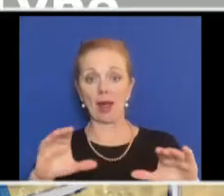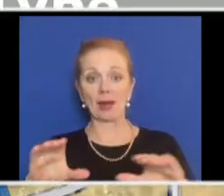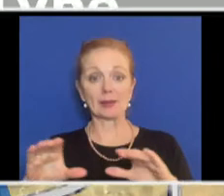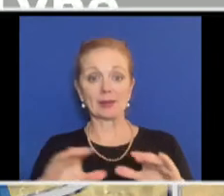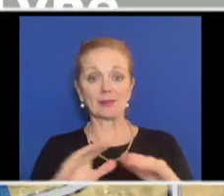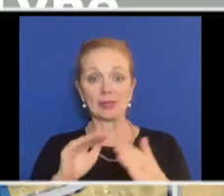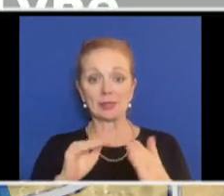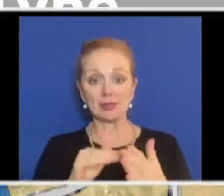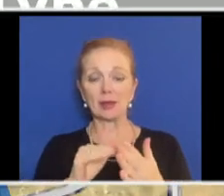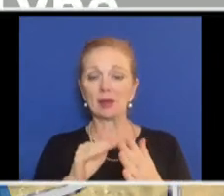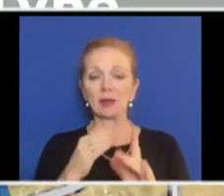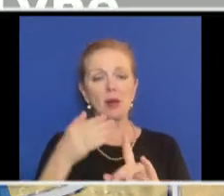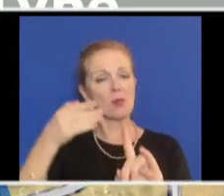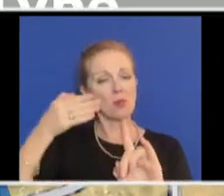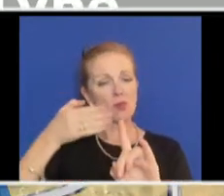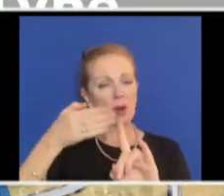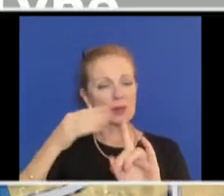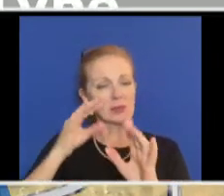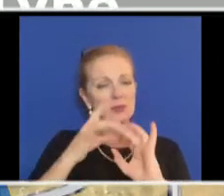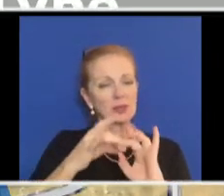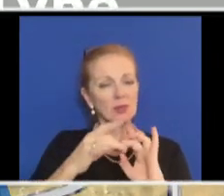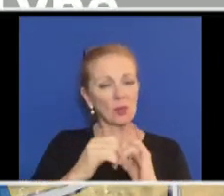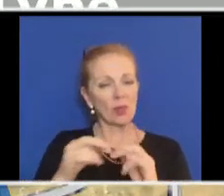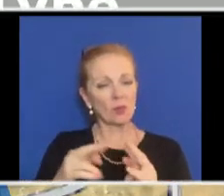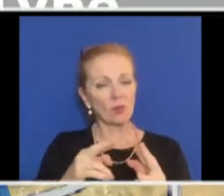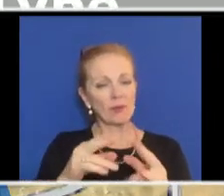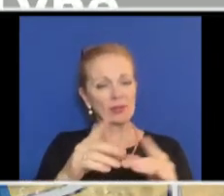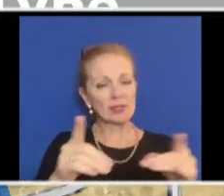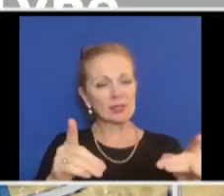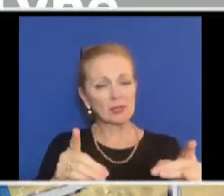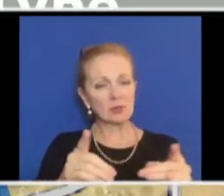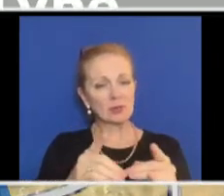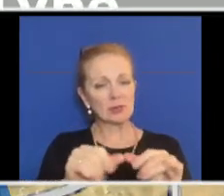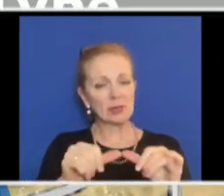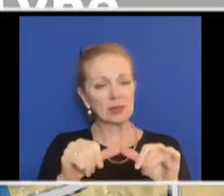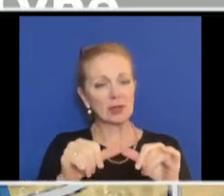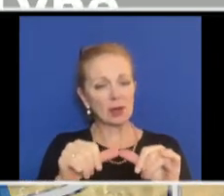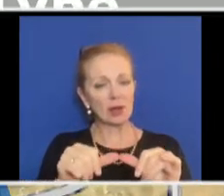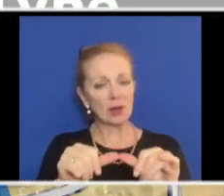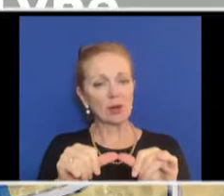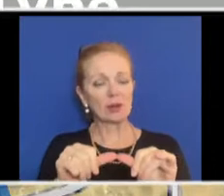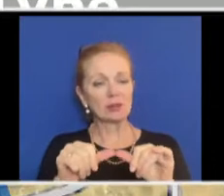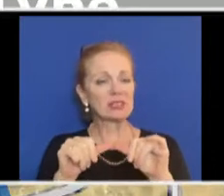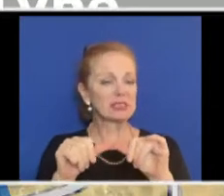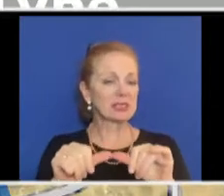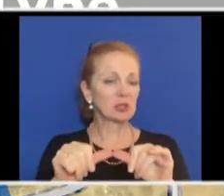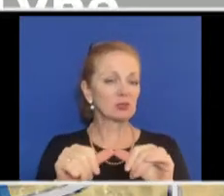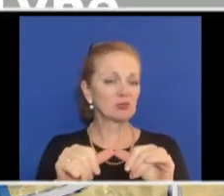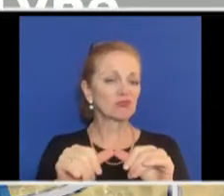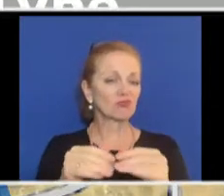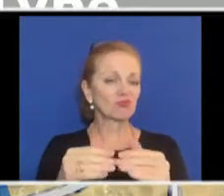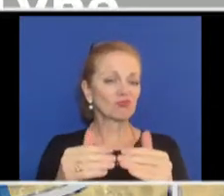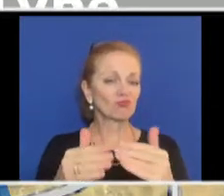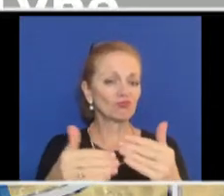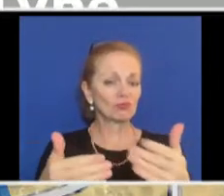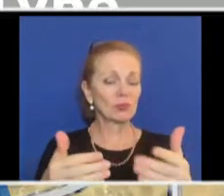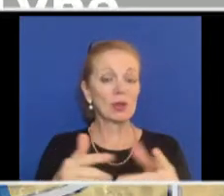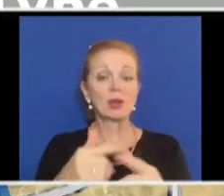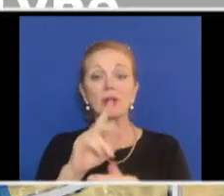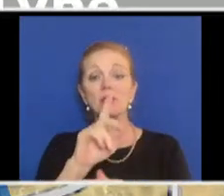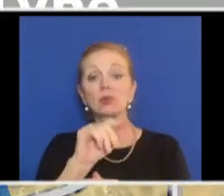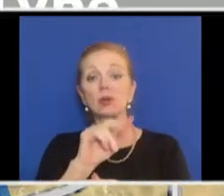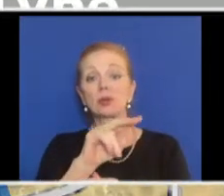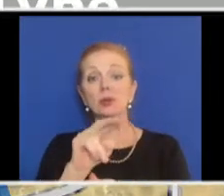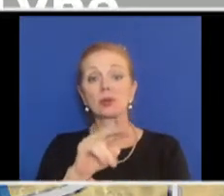primarily associated with the River District that is continually ongoing 202-2059